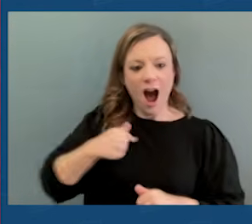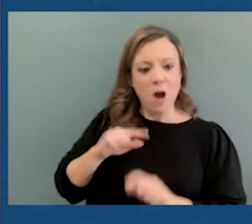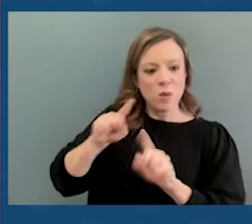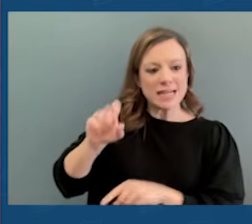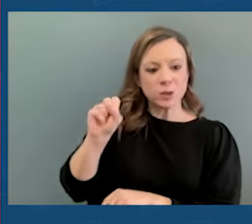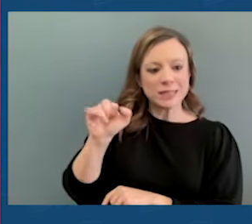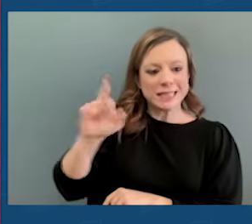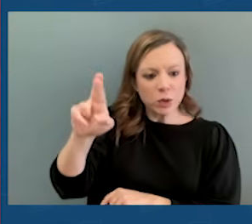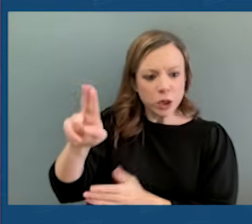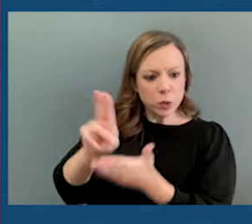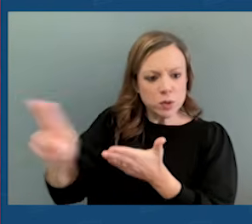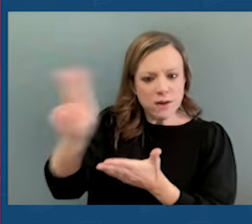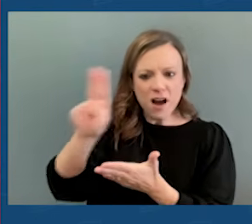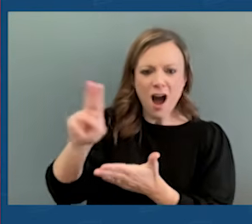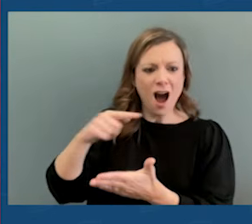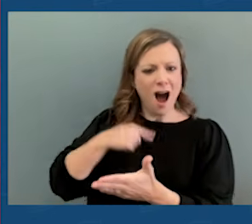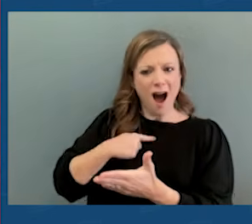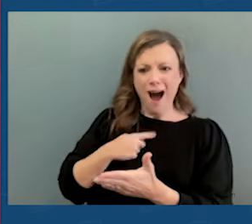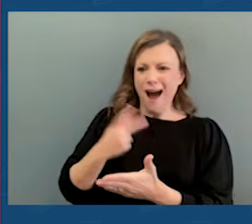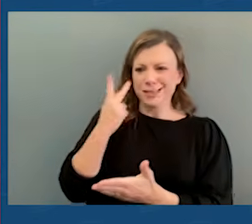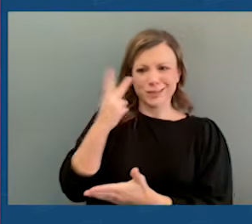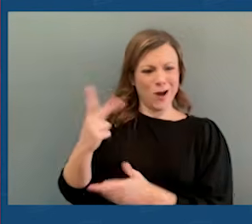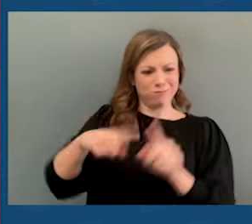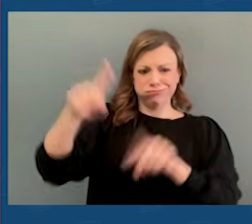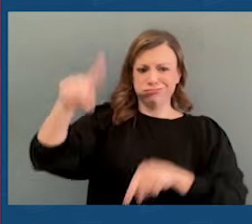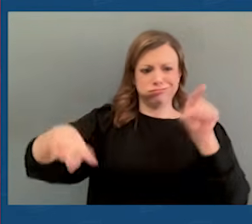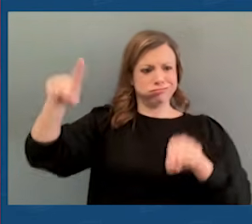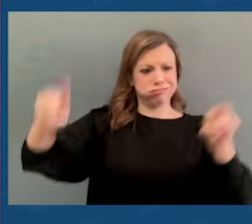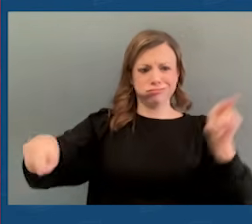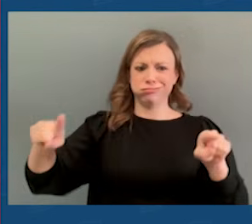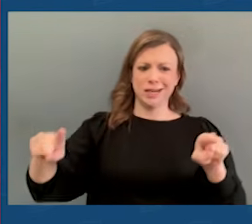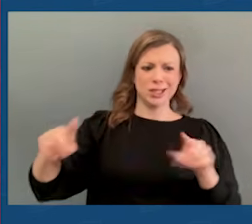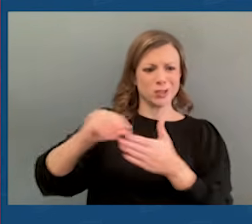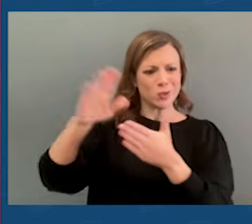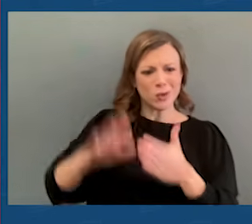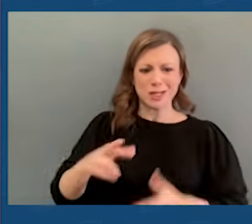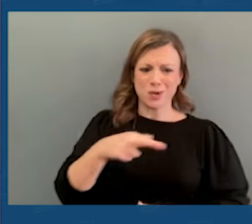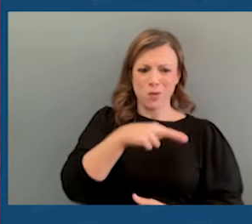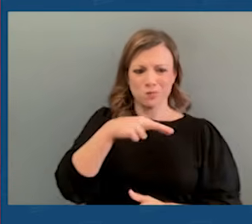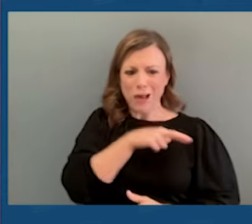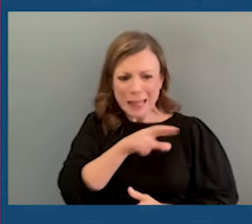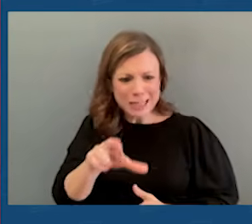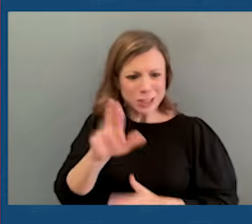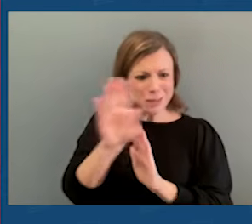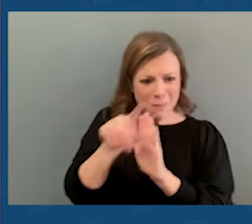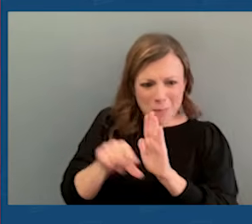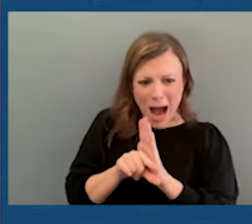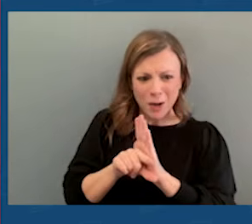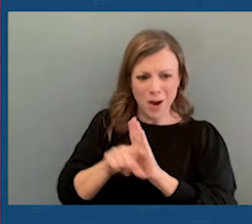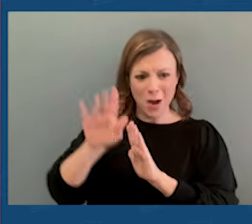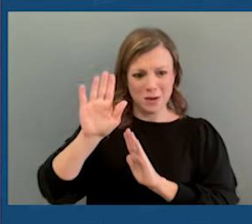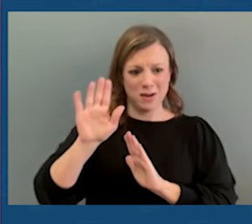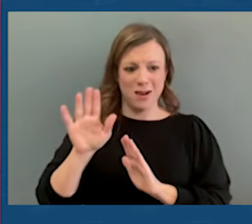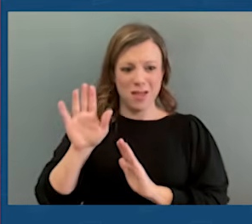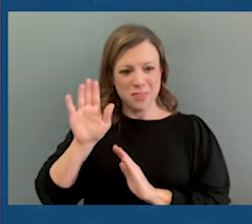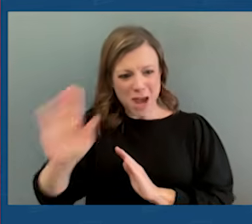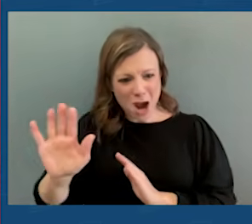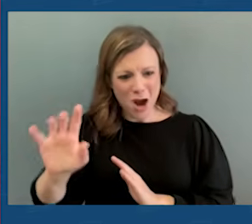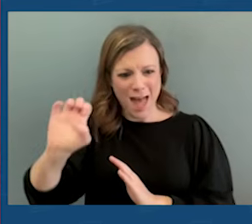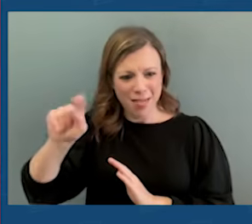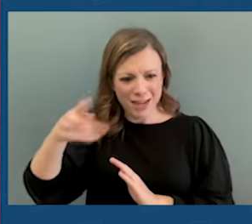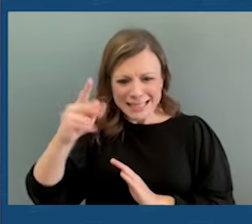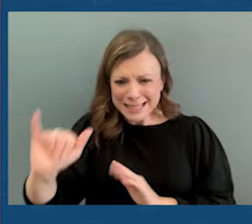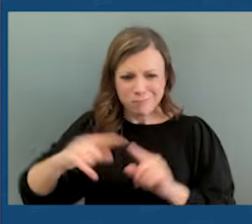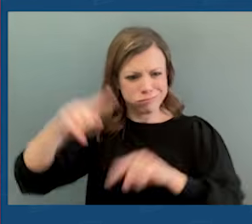world. Every race, every ethnic group, every religion. People had very little in common with my background growing up in